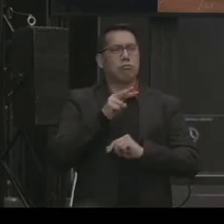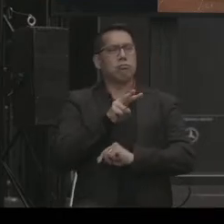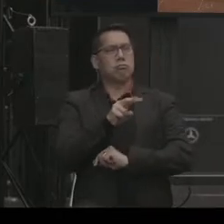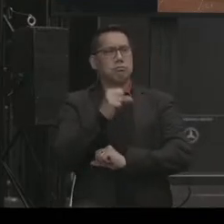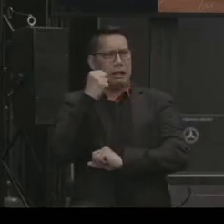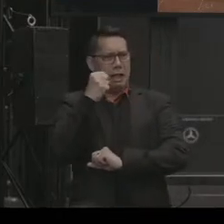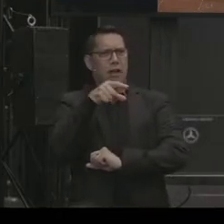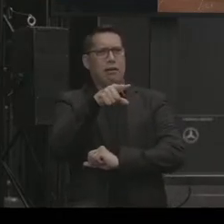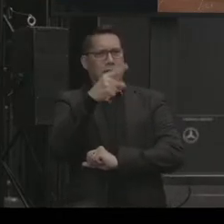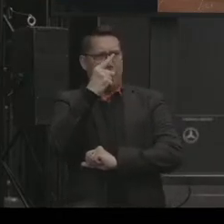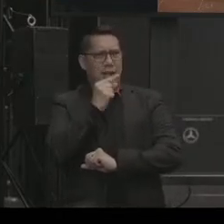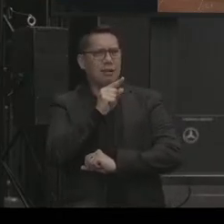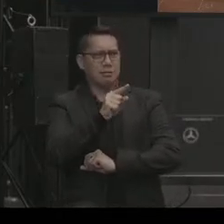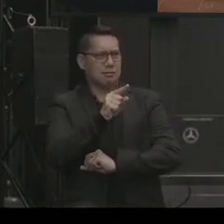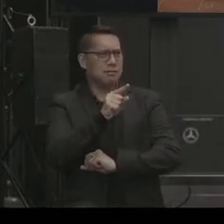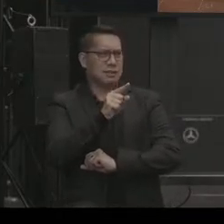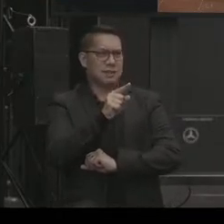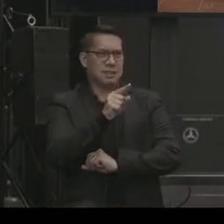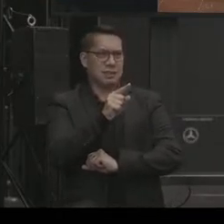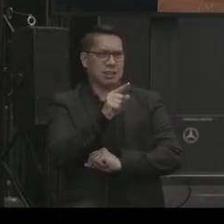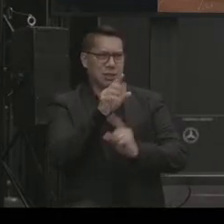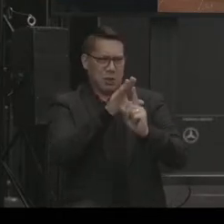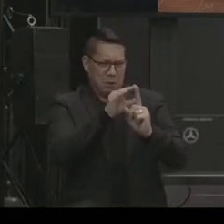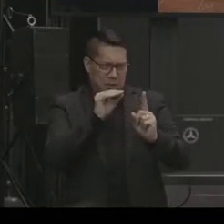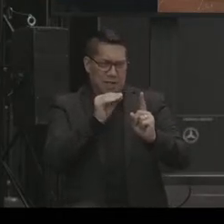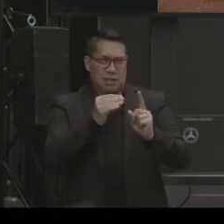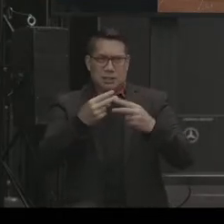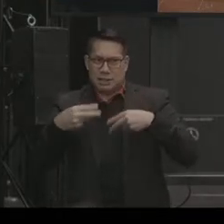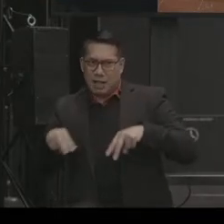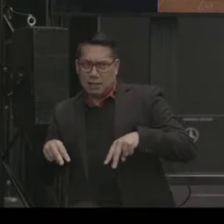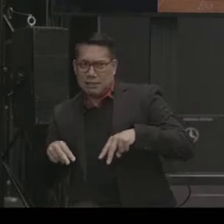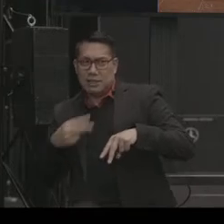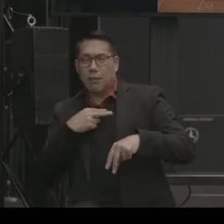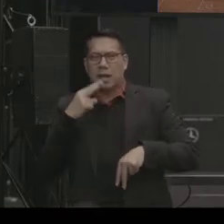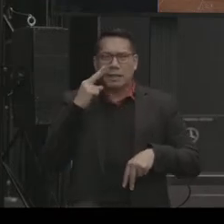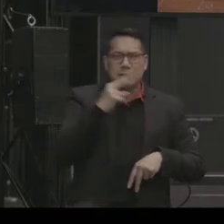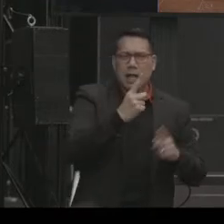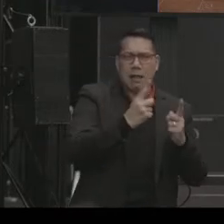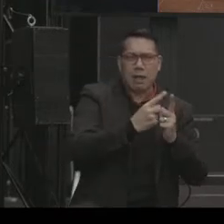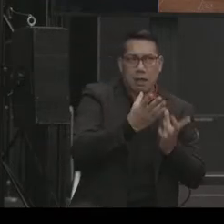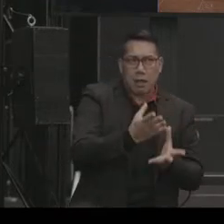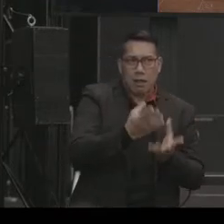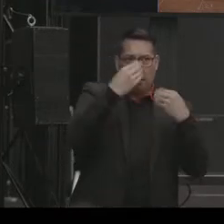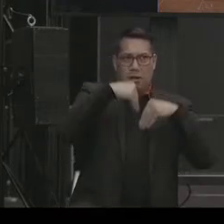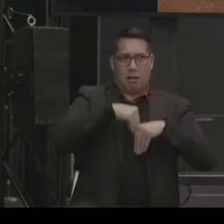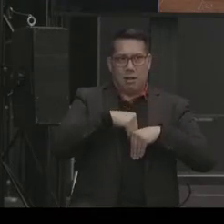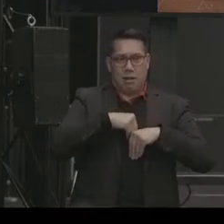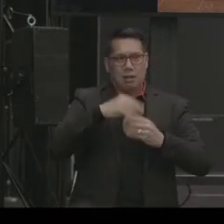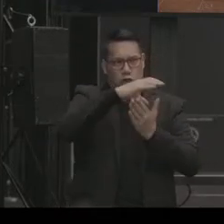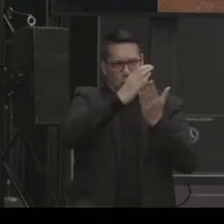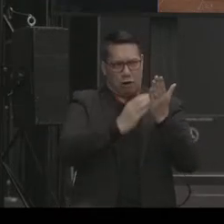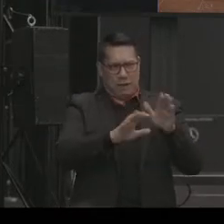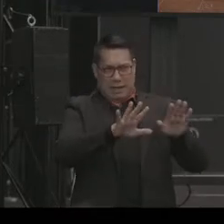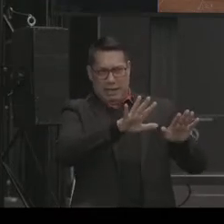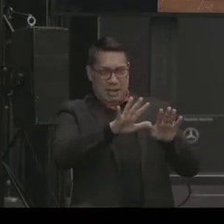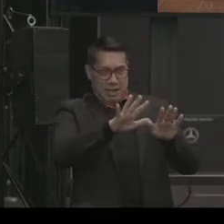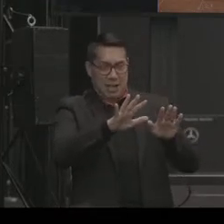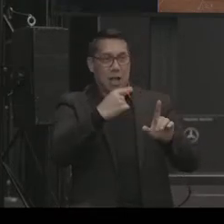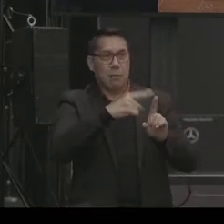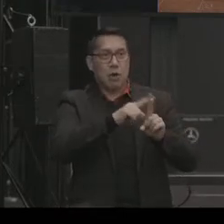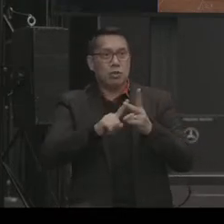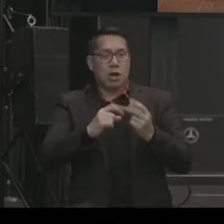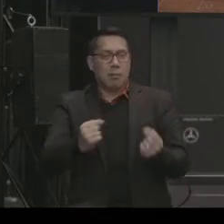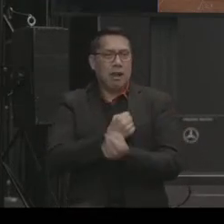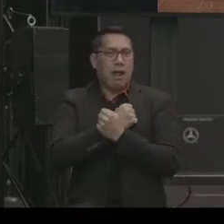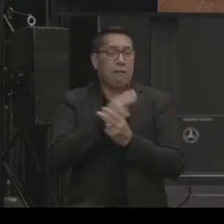that I can imitate that through dance. I mean, I just see things as choreography. But then also with my passion